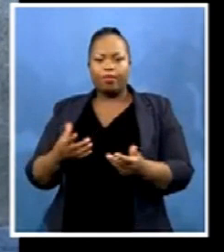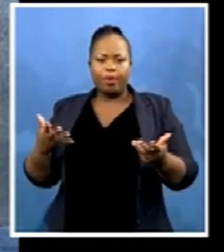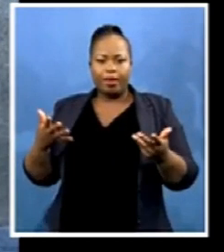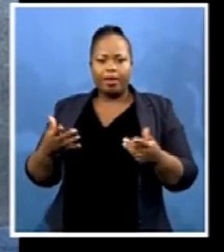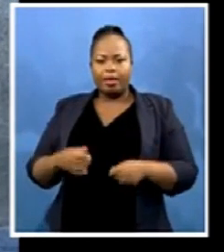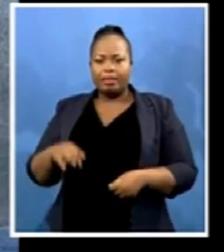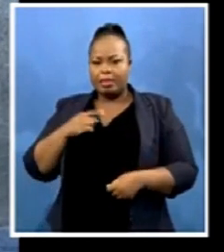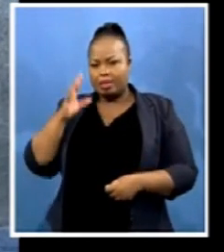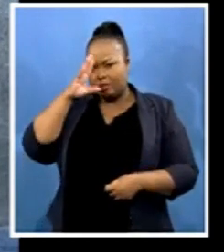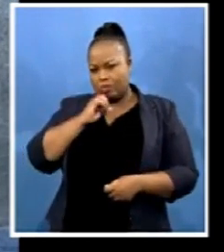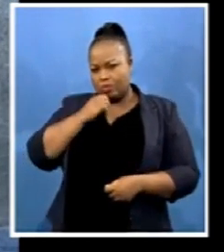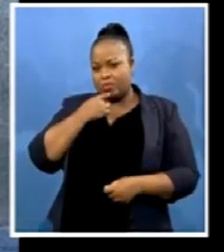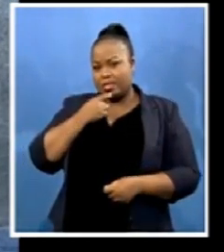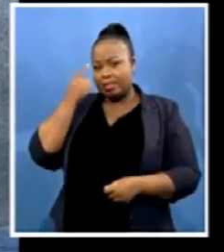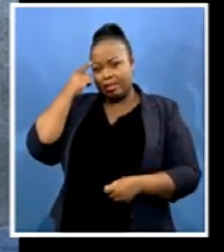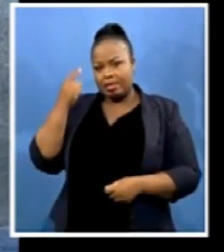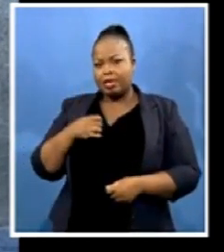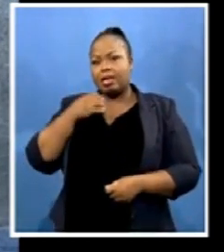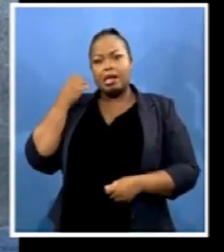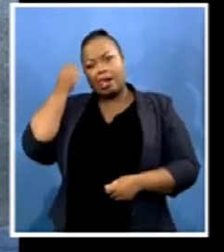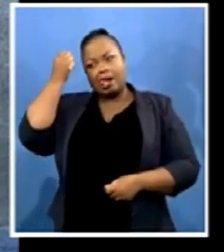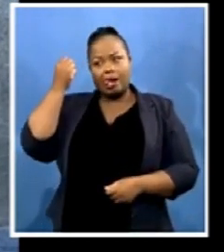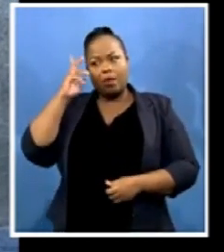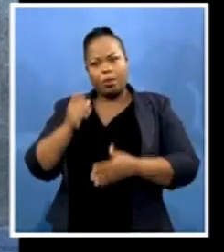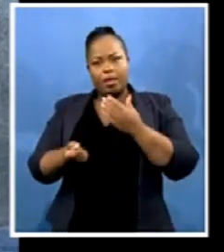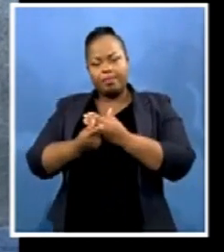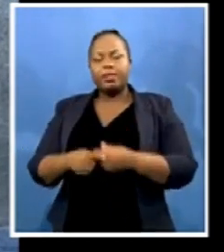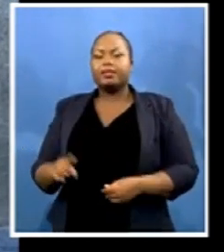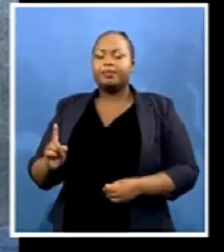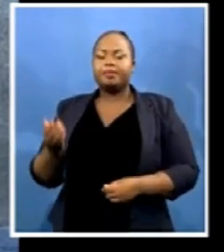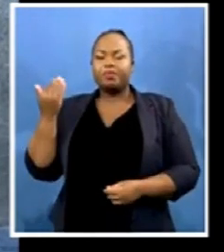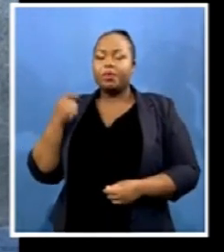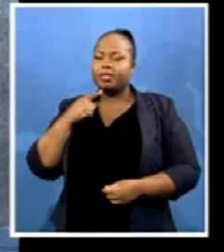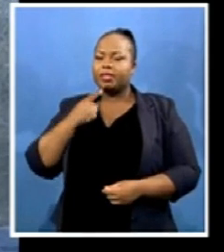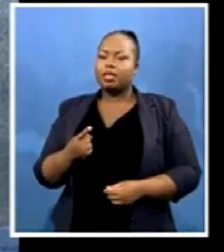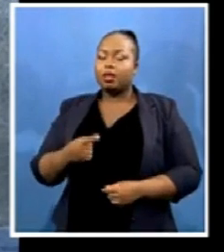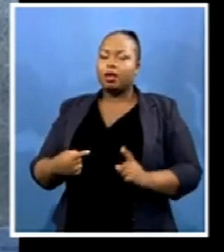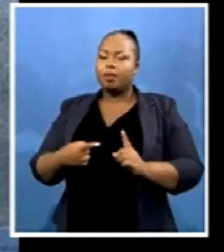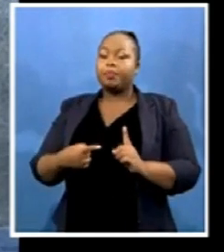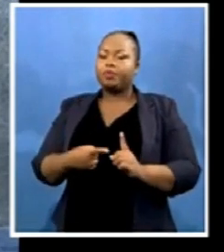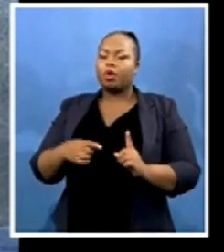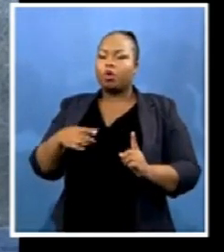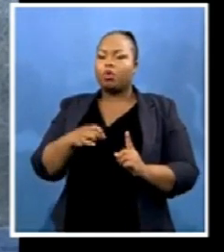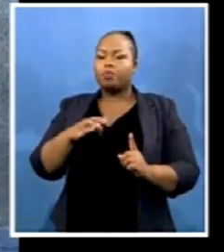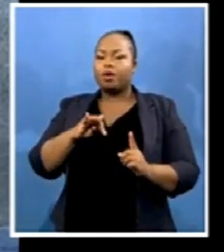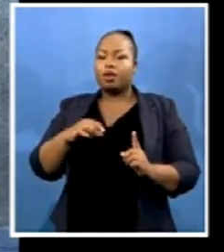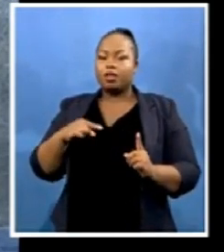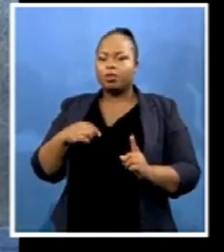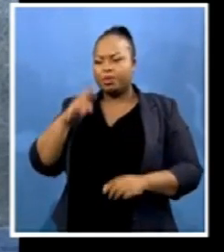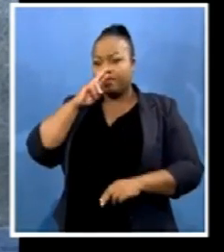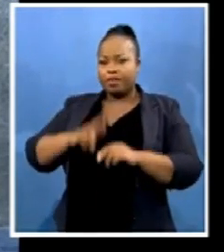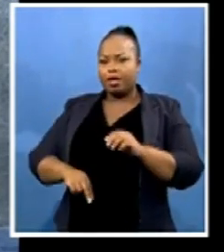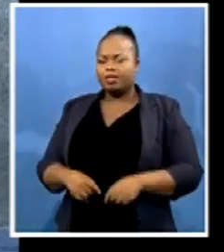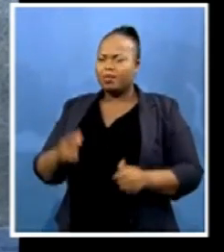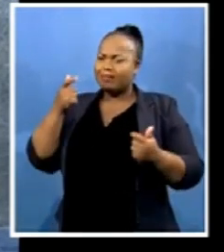hanged. And he said that Ntate Goldberg will then make fun of it, and they would laugh. And then they